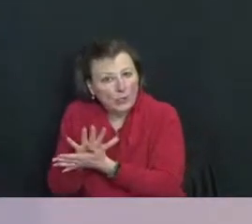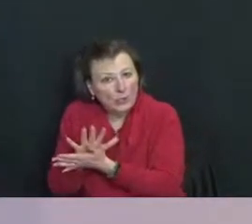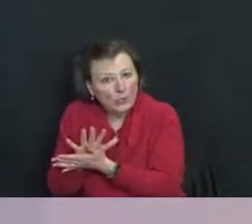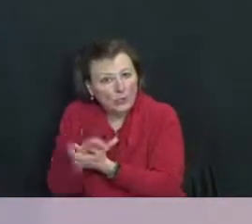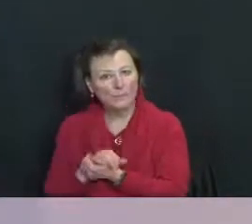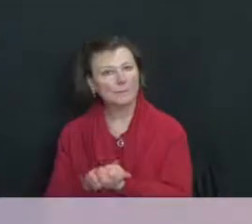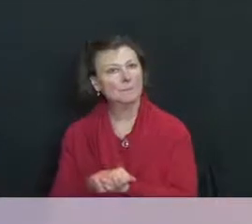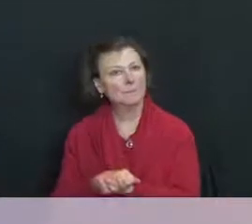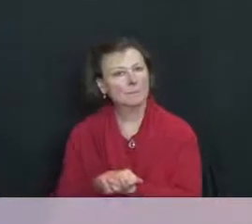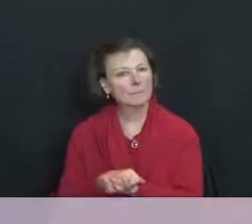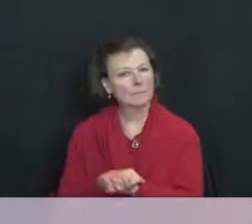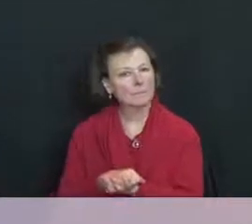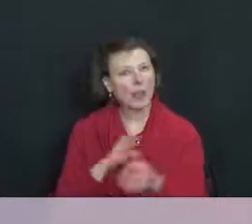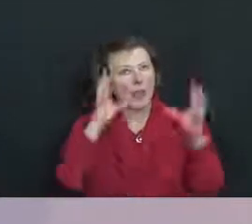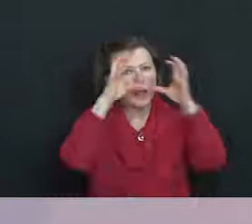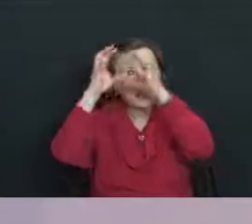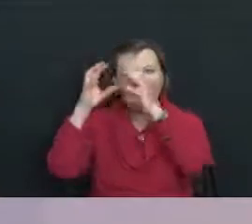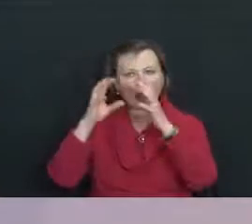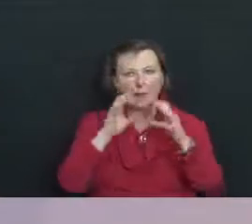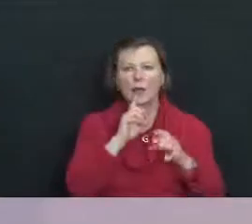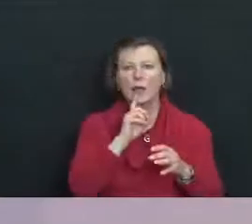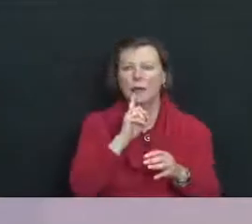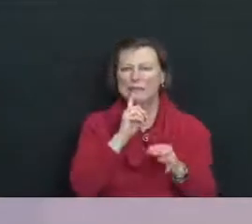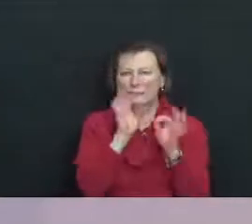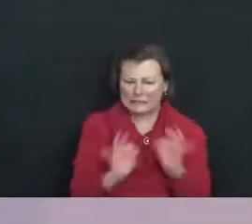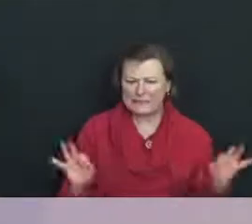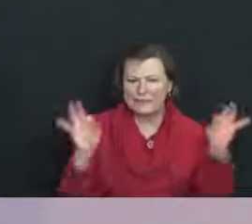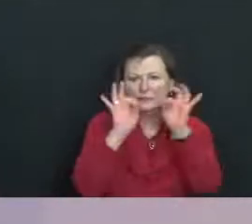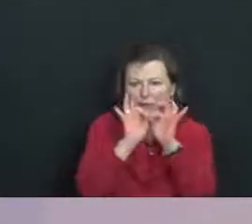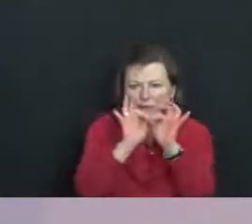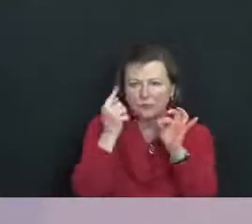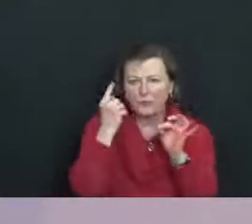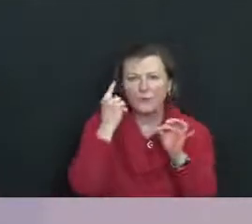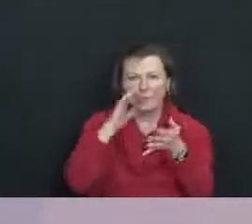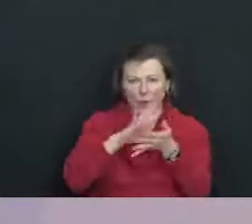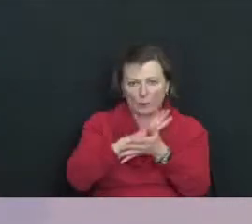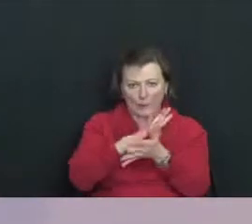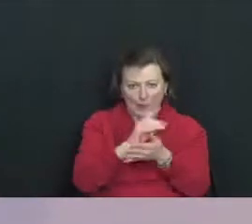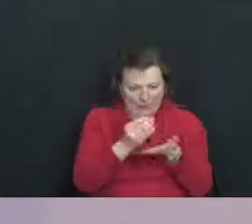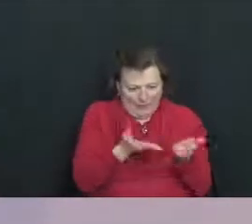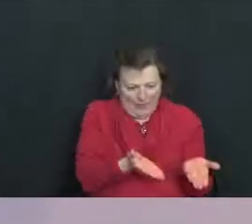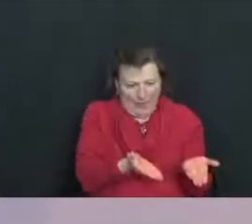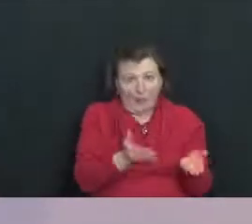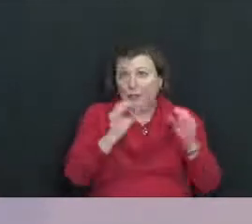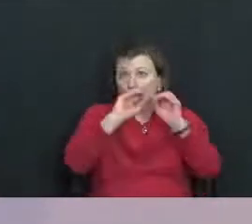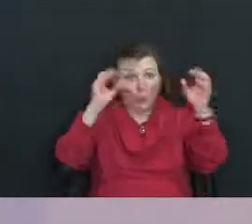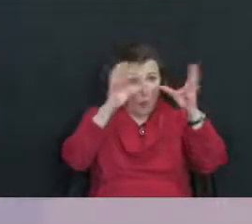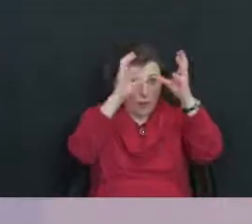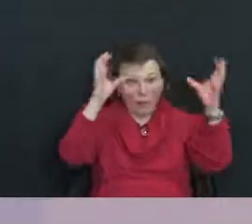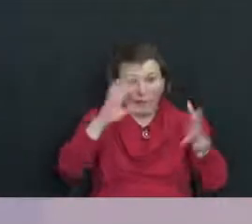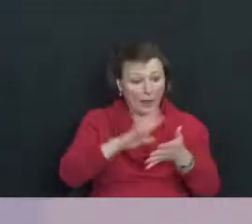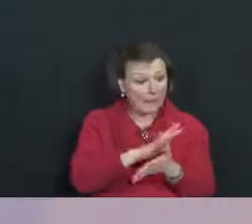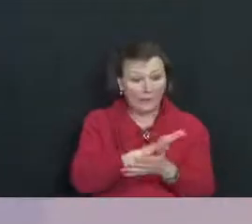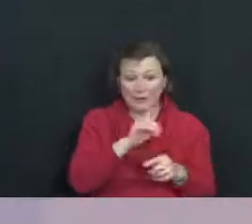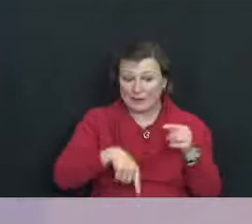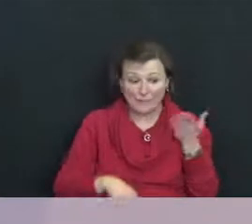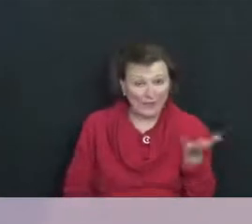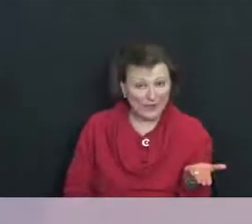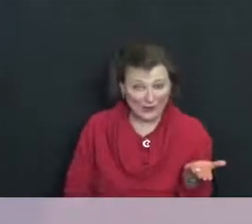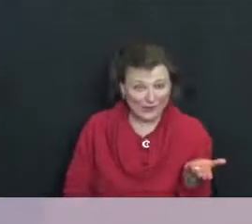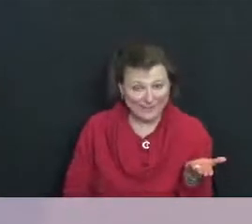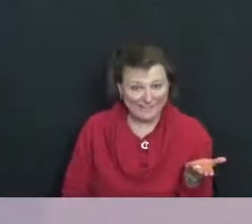The cloud is essential for the paper to exist. If the cloud is not there, the sheet of paper could not be there